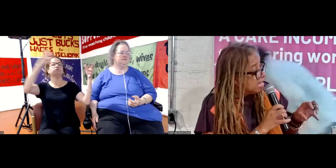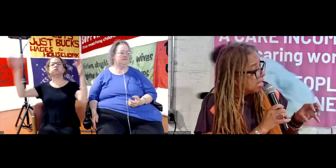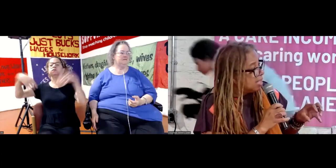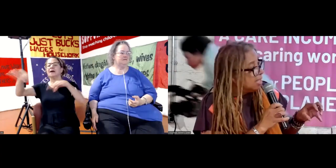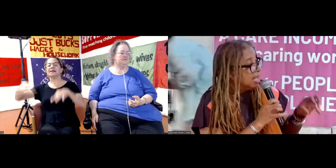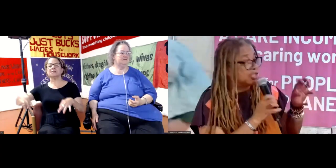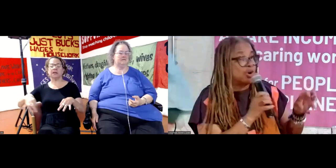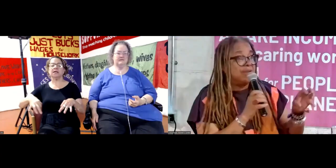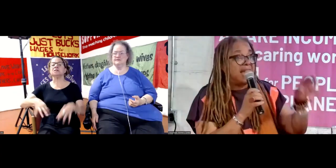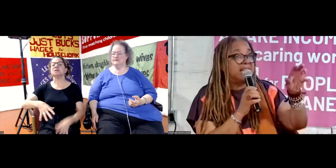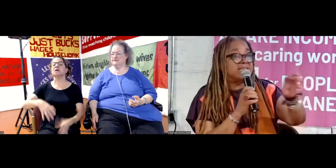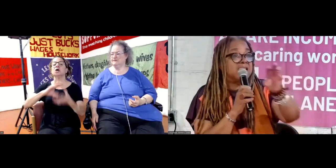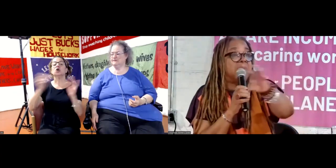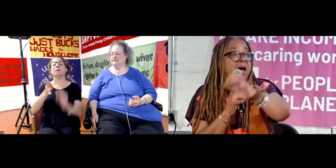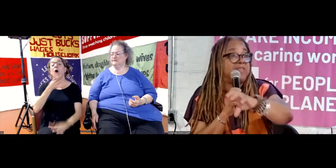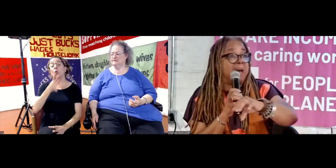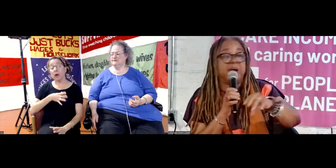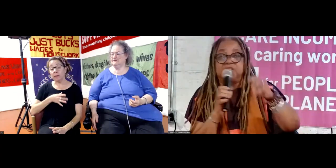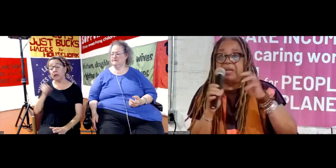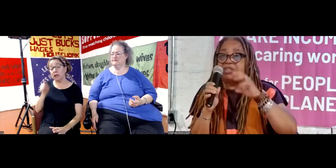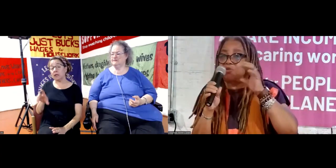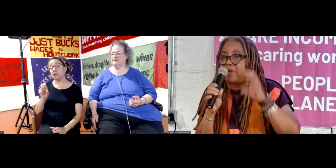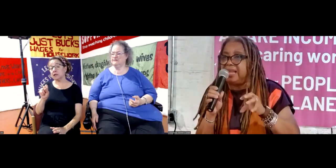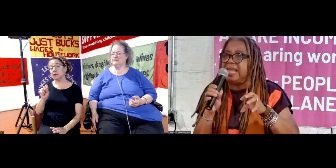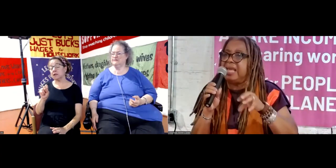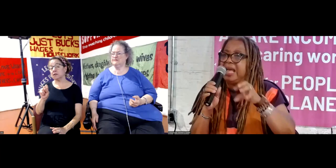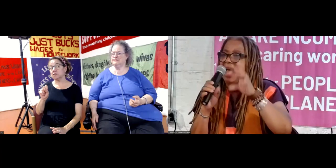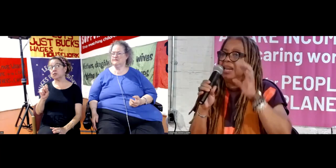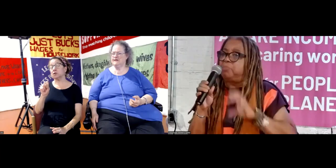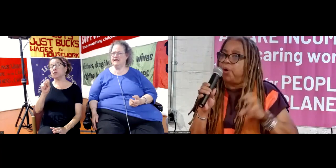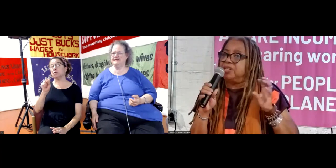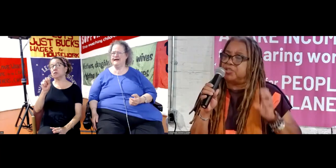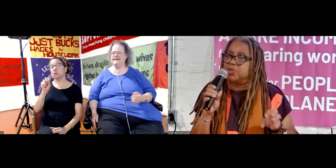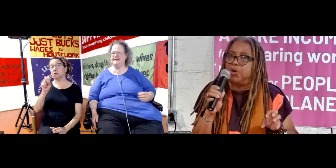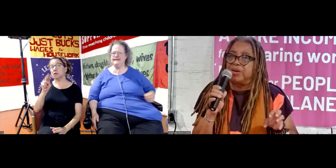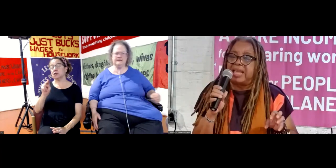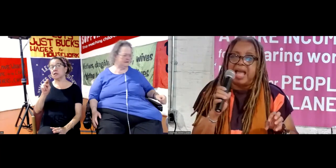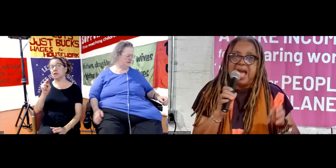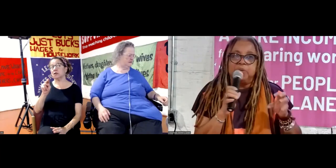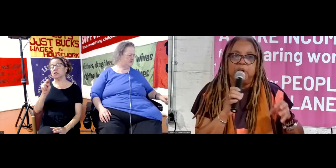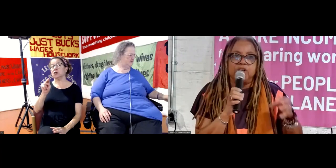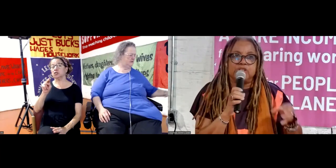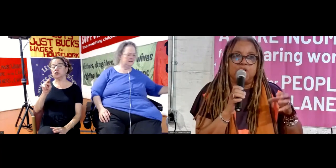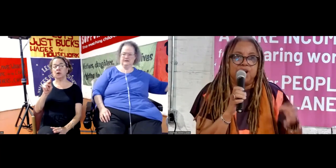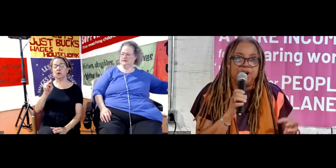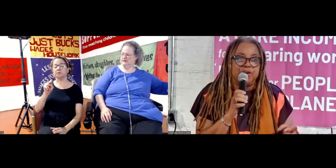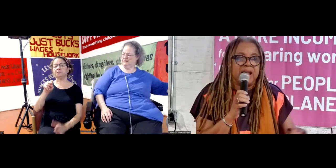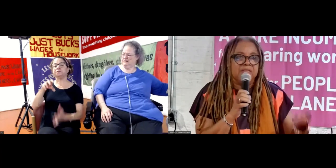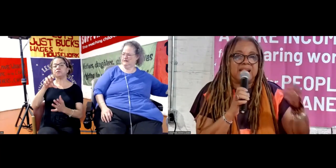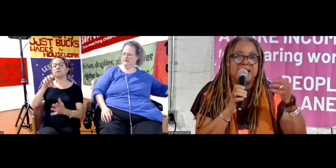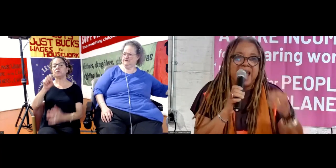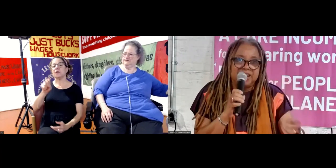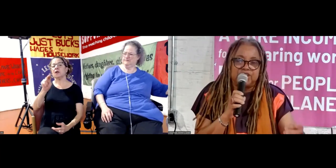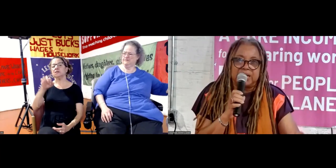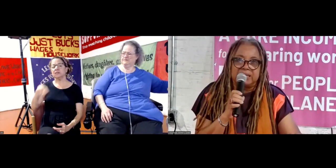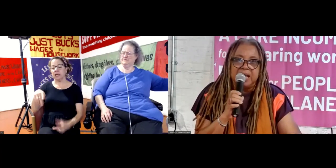in SNCC, a story that doesn't come out that much, but is really an important story. And we also learn